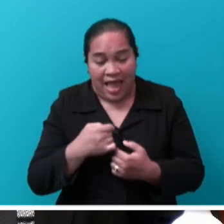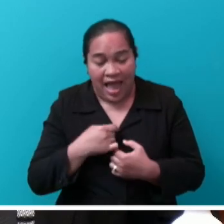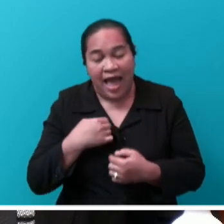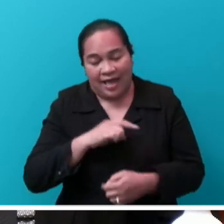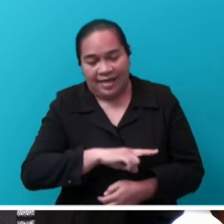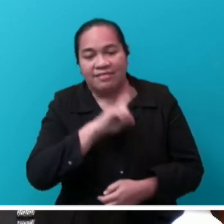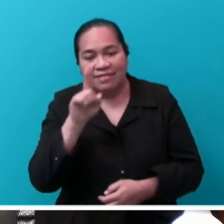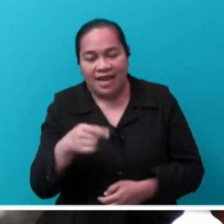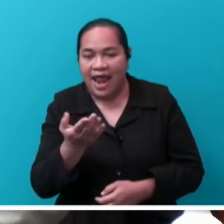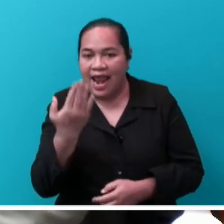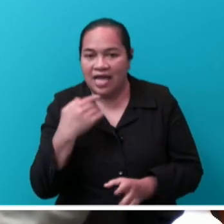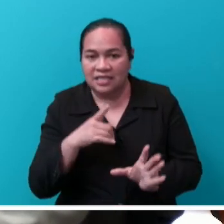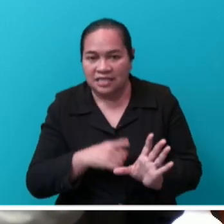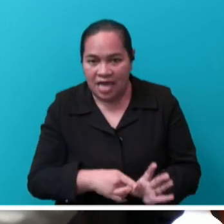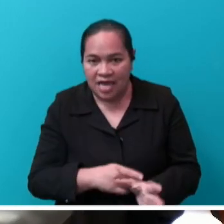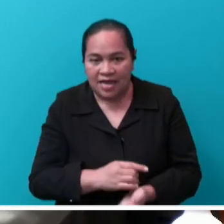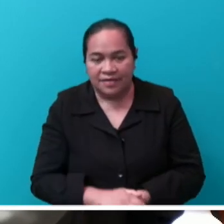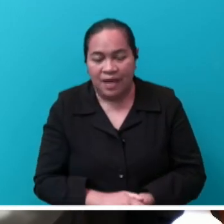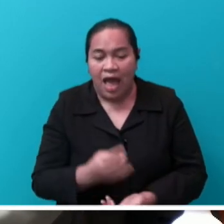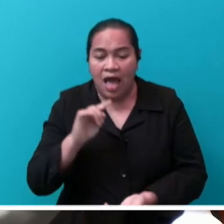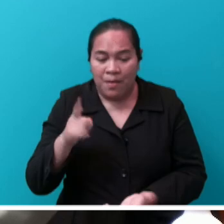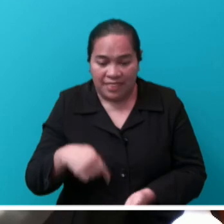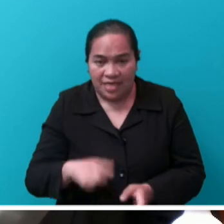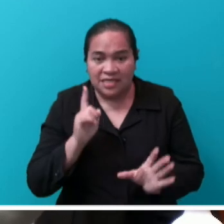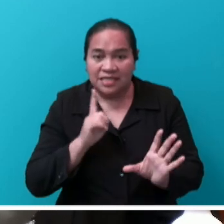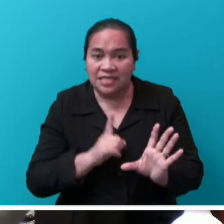attended last year. But this year,